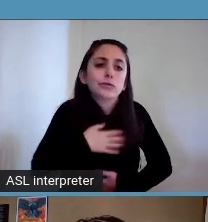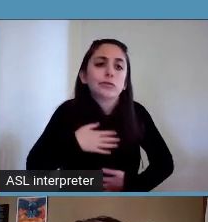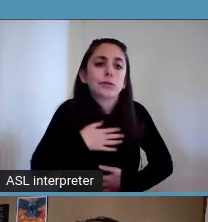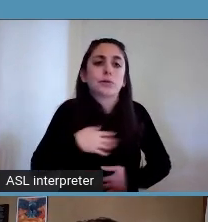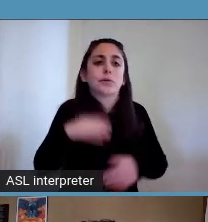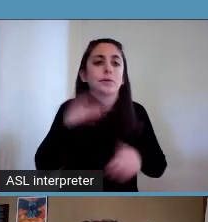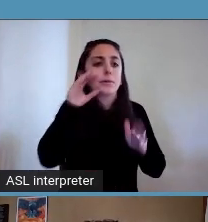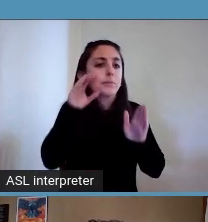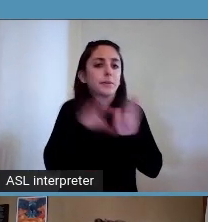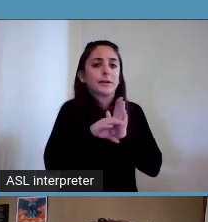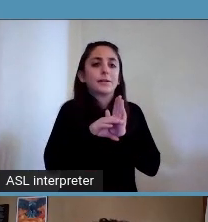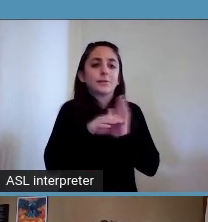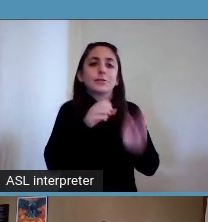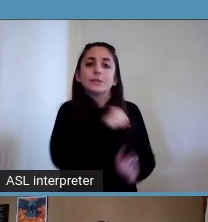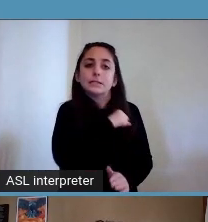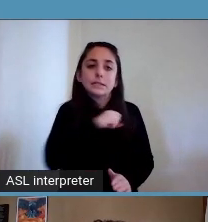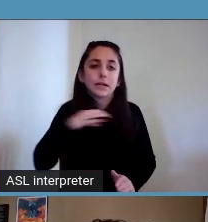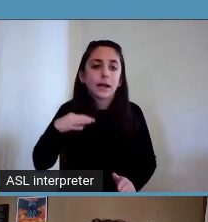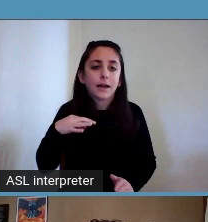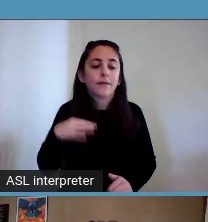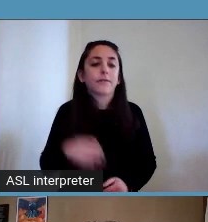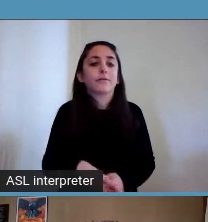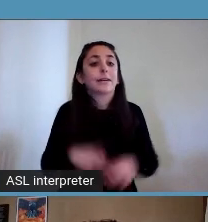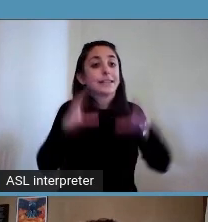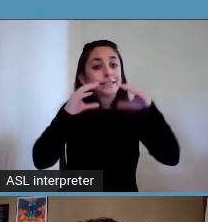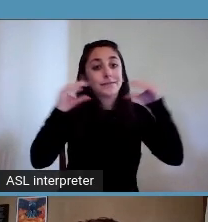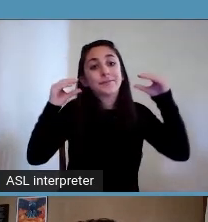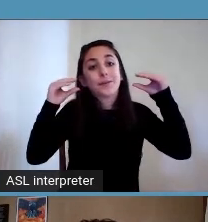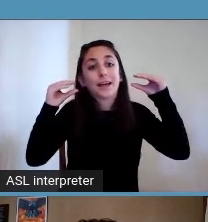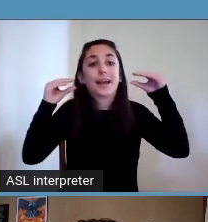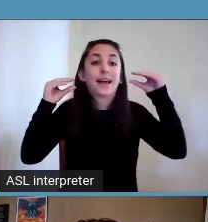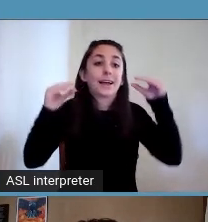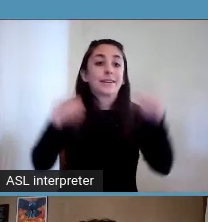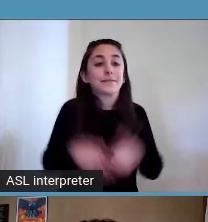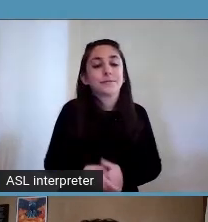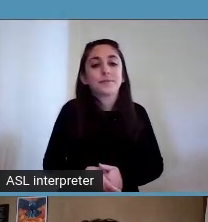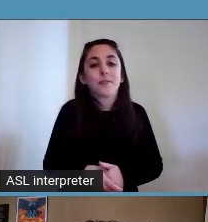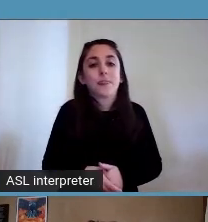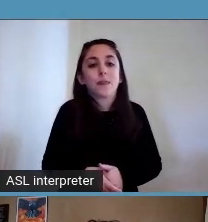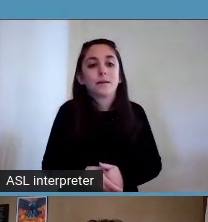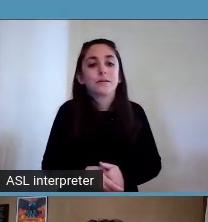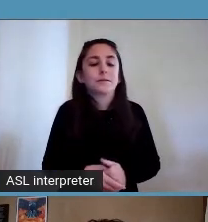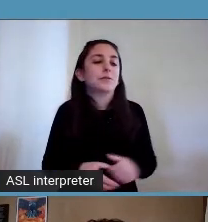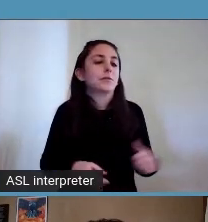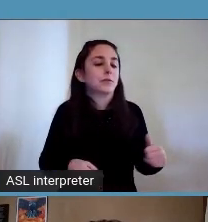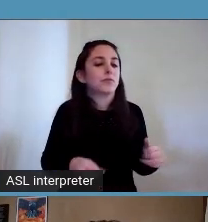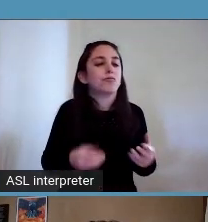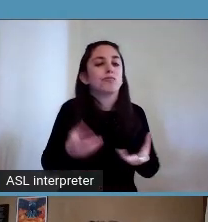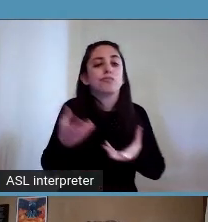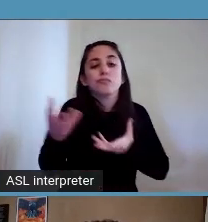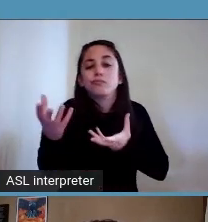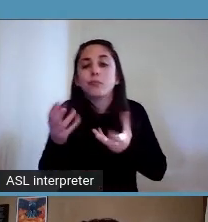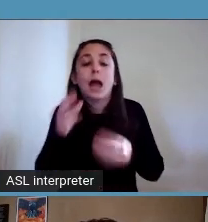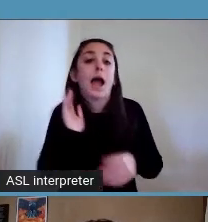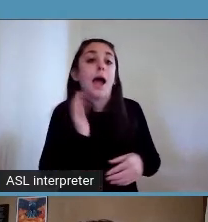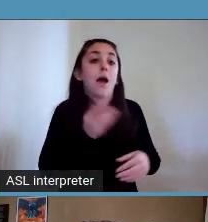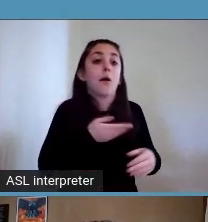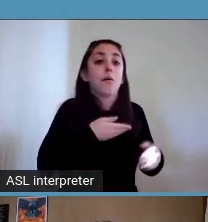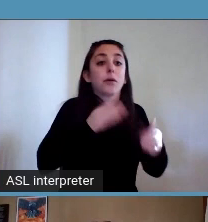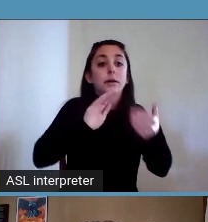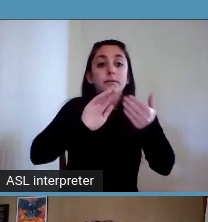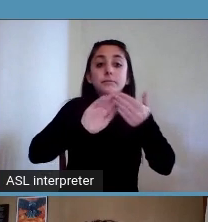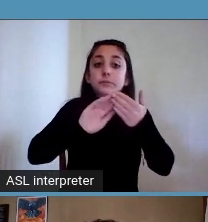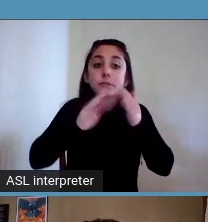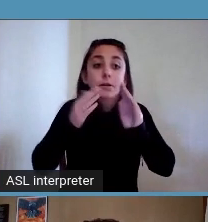smiling faces. Also, because we're really integrated into our community and have a really strong emotional